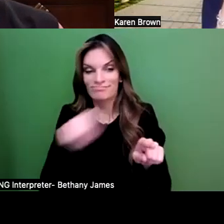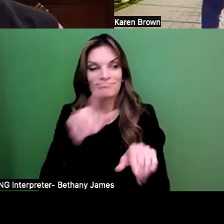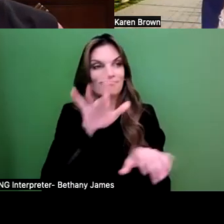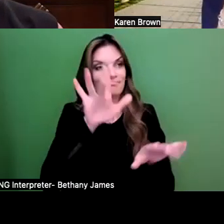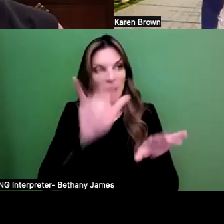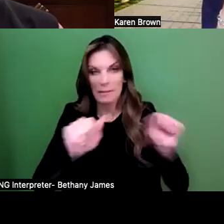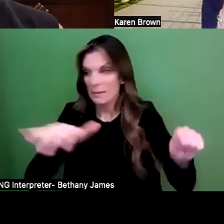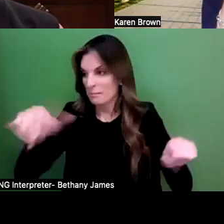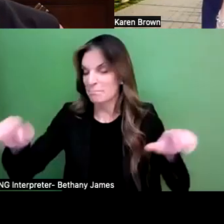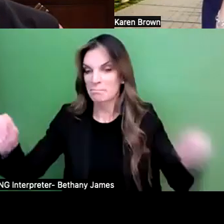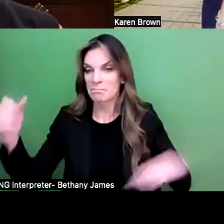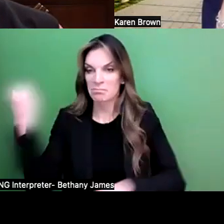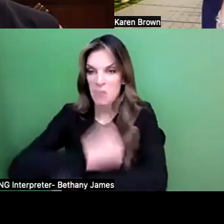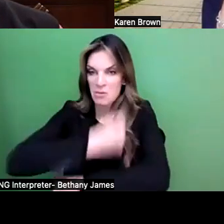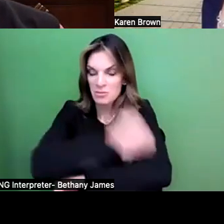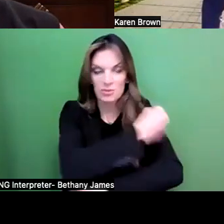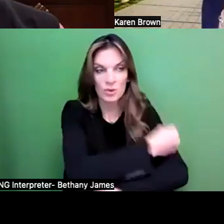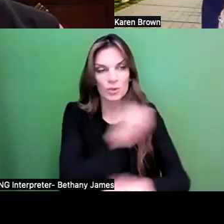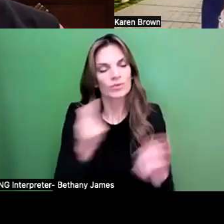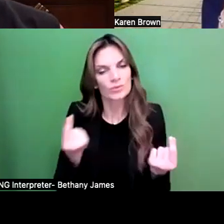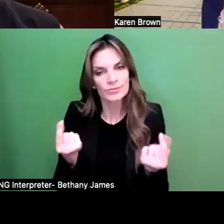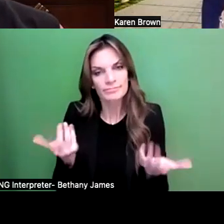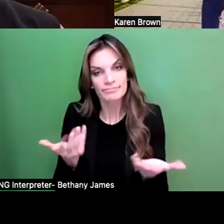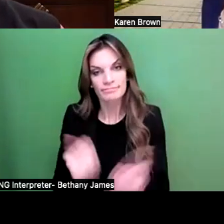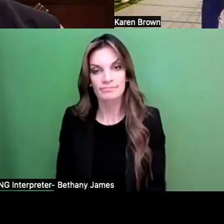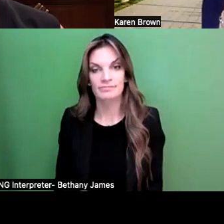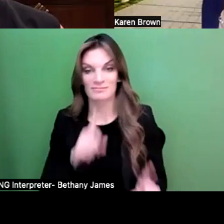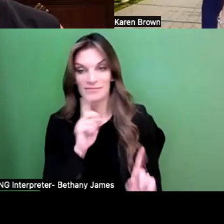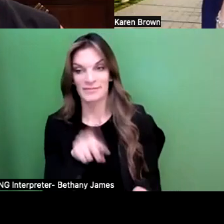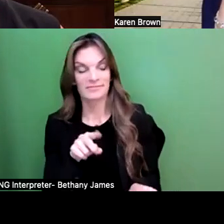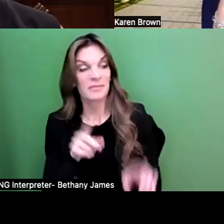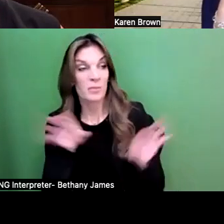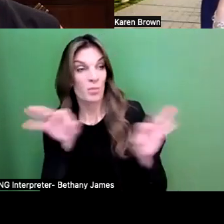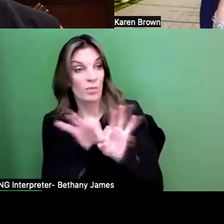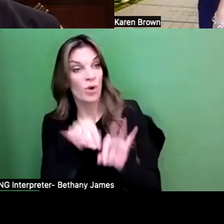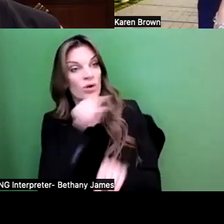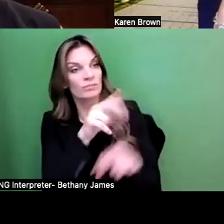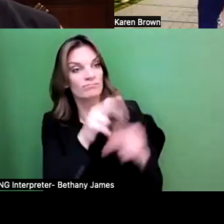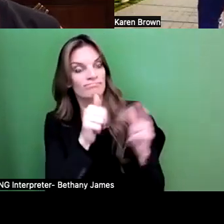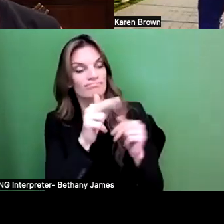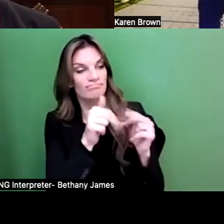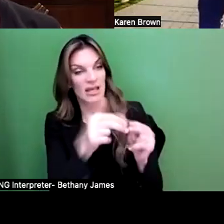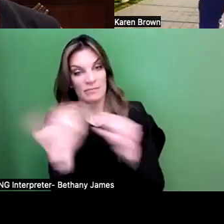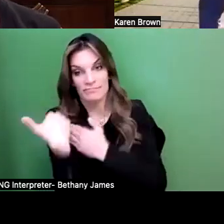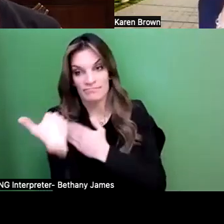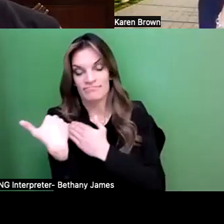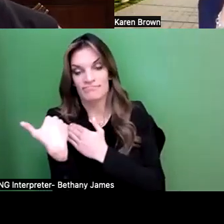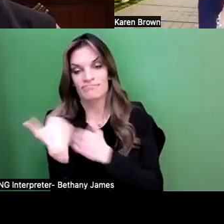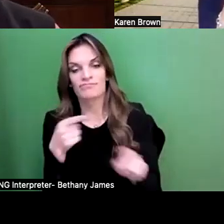Here's another instance where I believe you have to speak with the developers. Coco, that owns